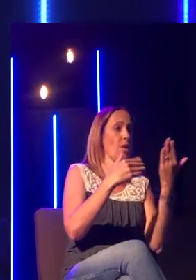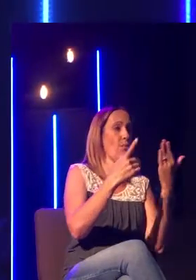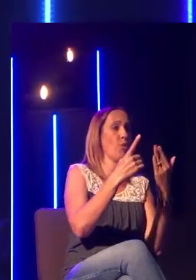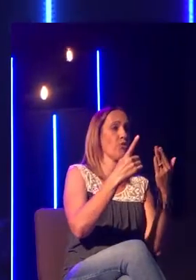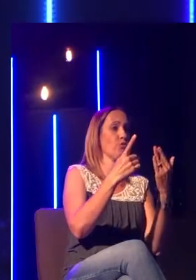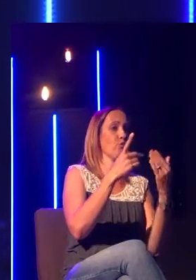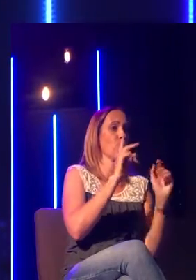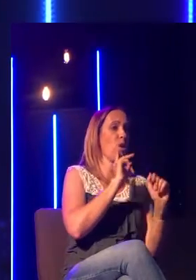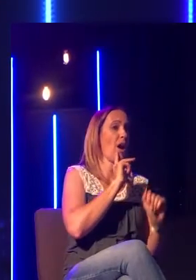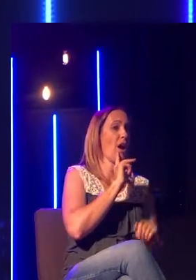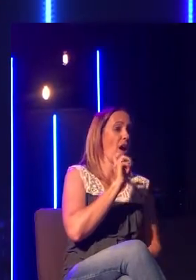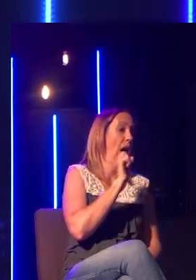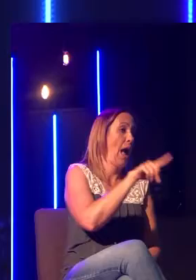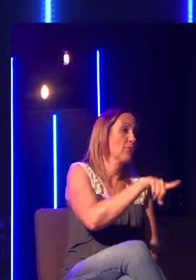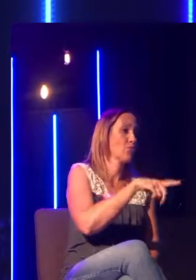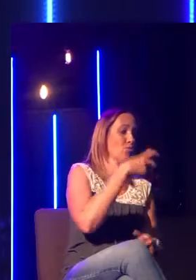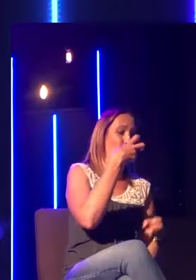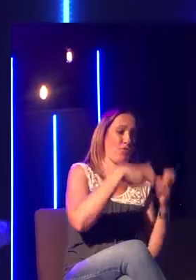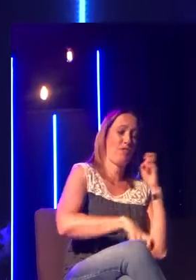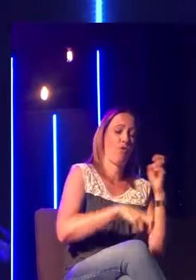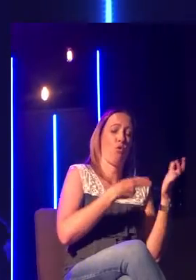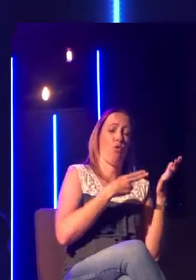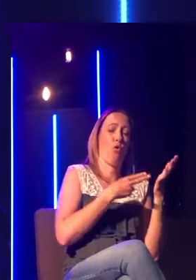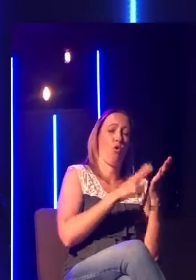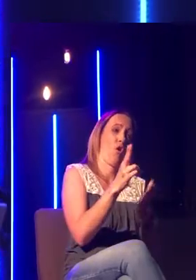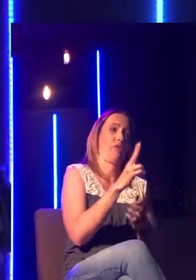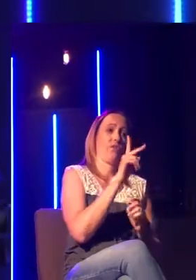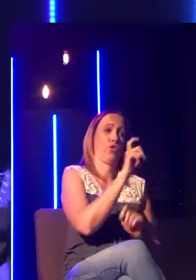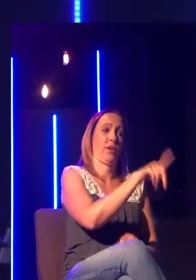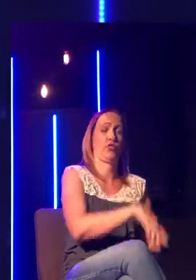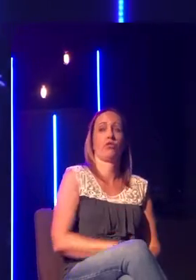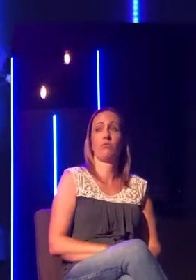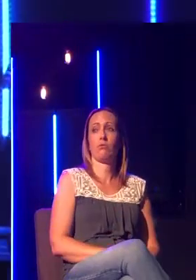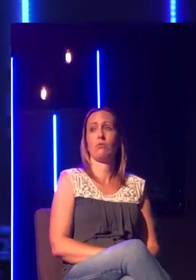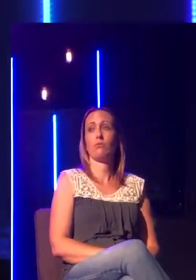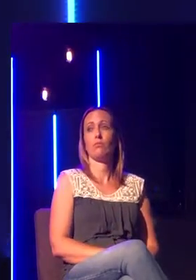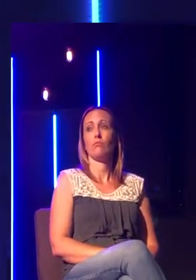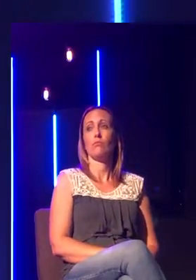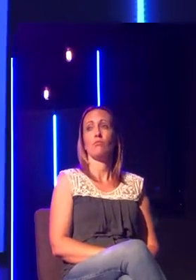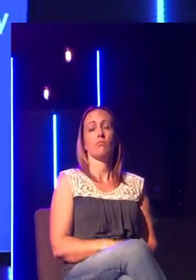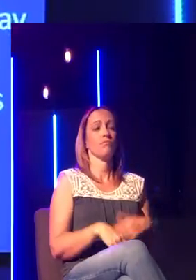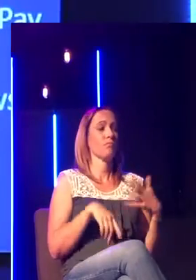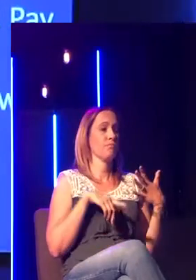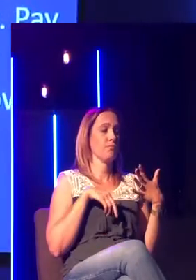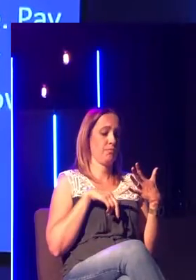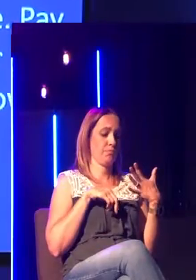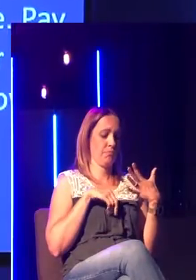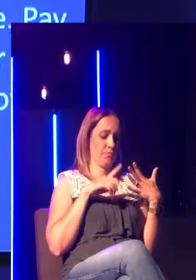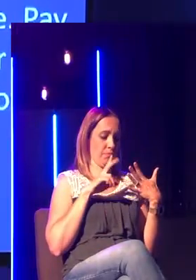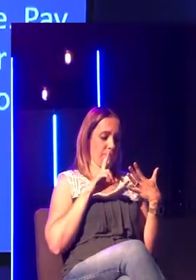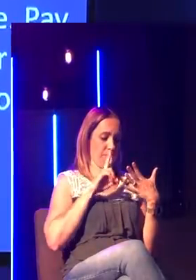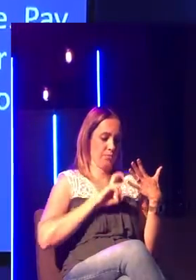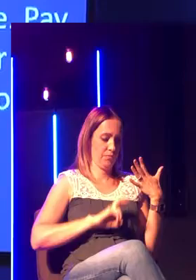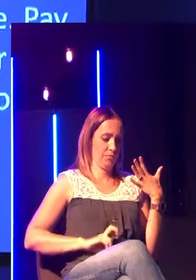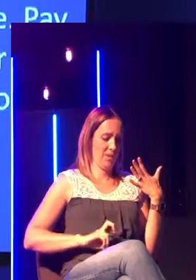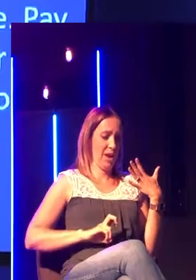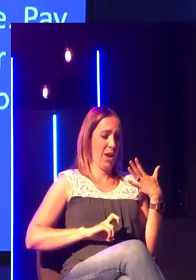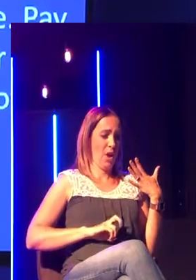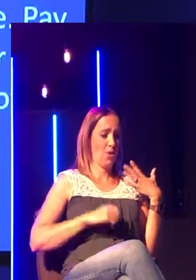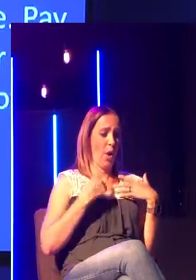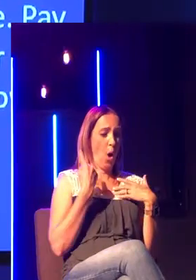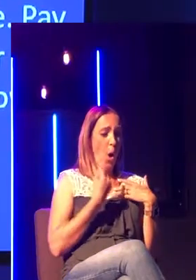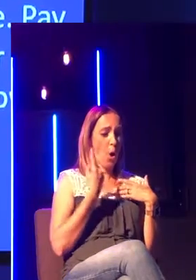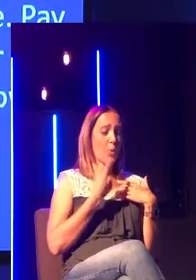honest questions? We need that. Do I constantly and consistently make healthy,